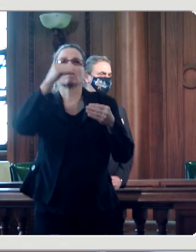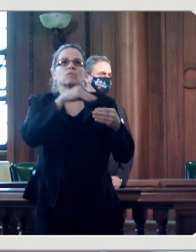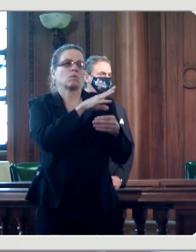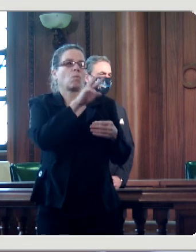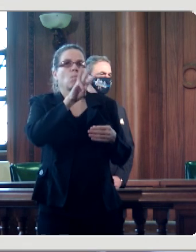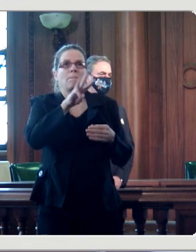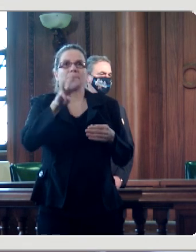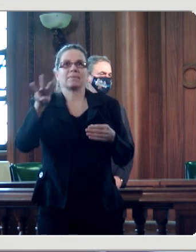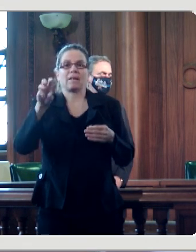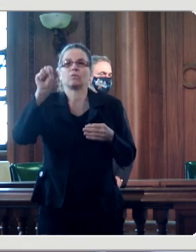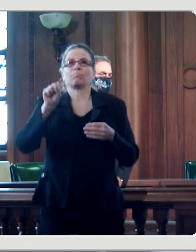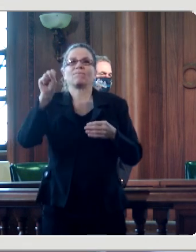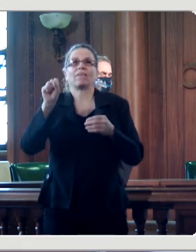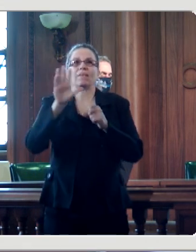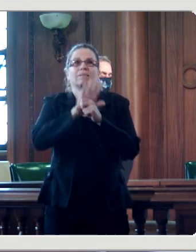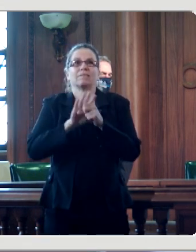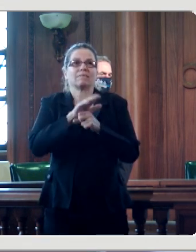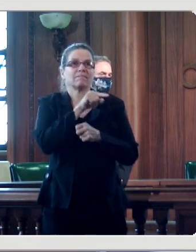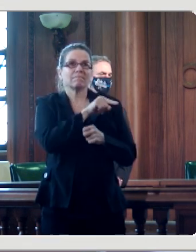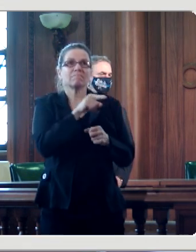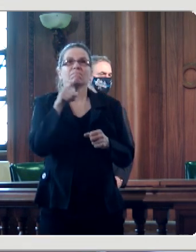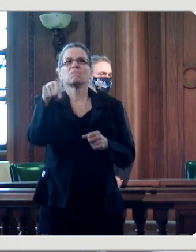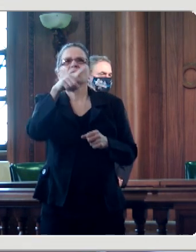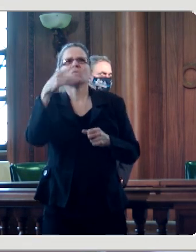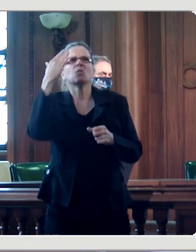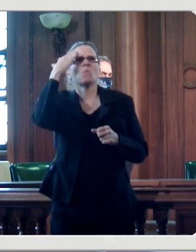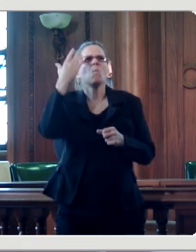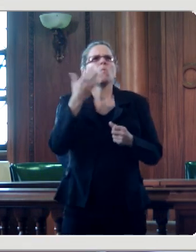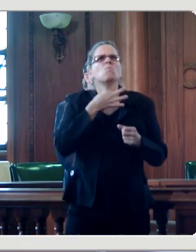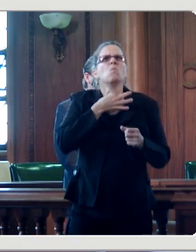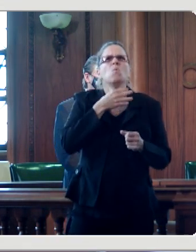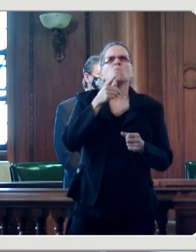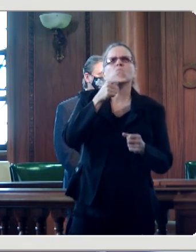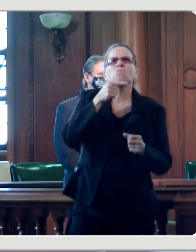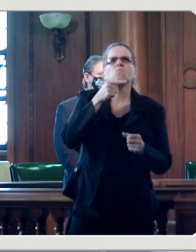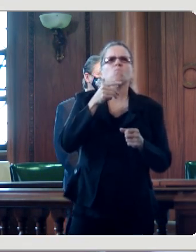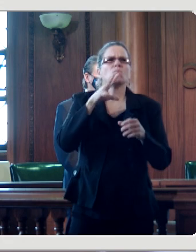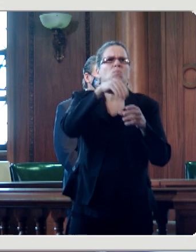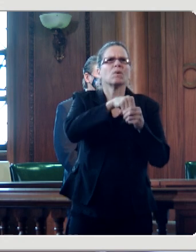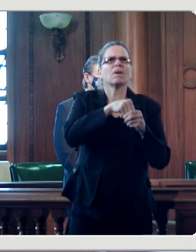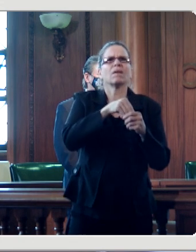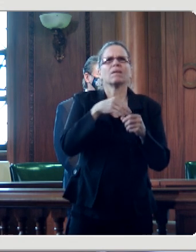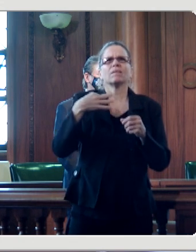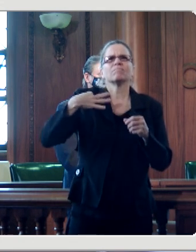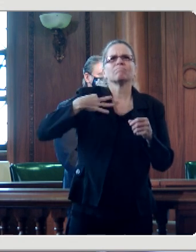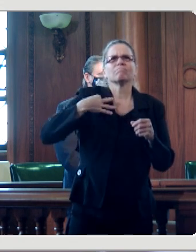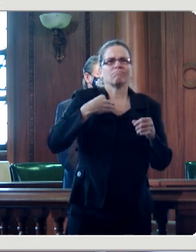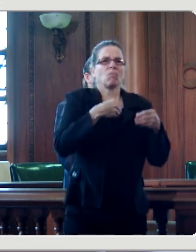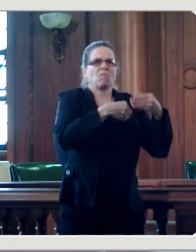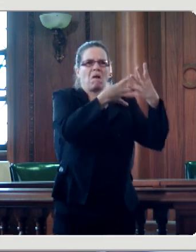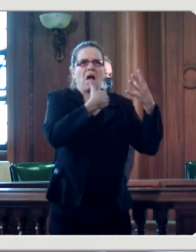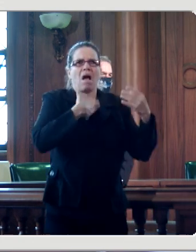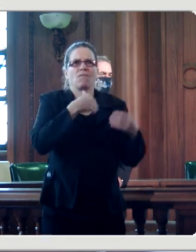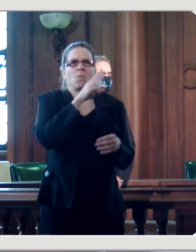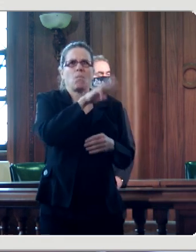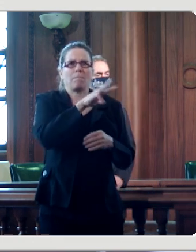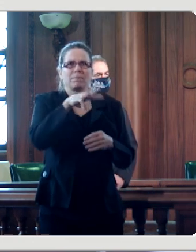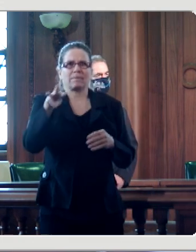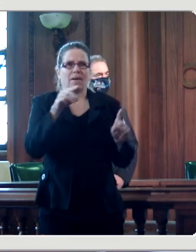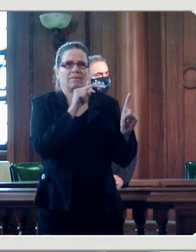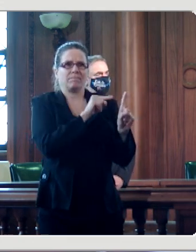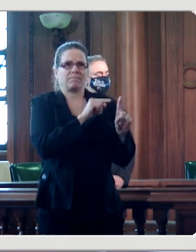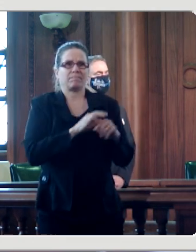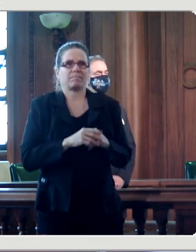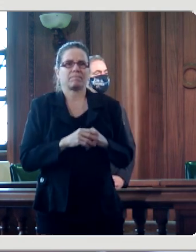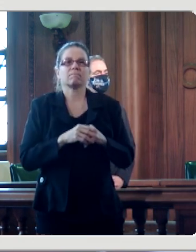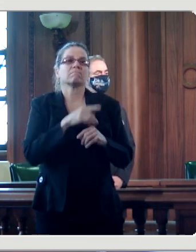you can take a look at that at your leisure. It talks about the phases. We are in the process of setting